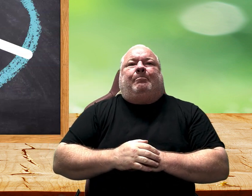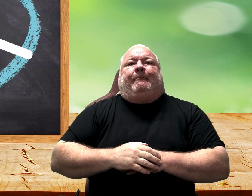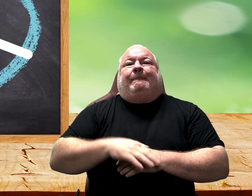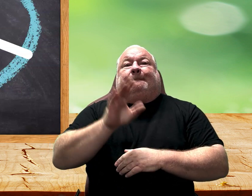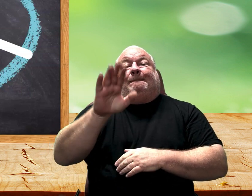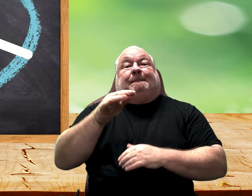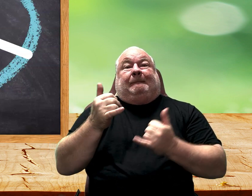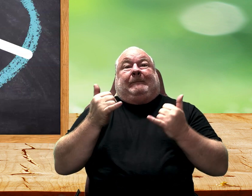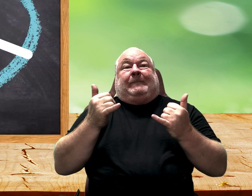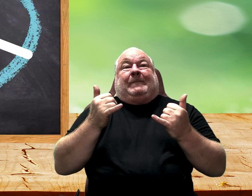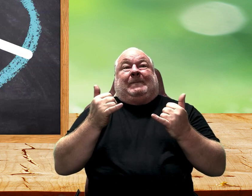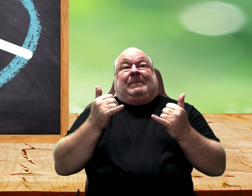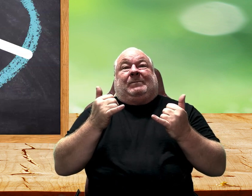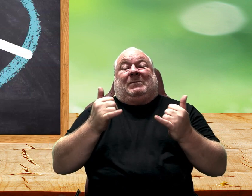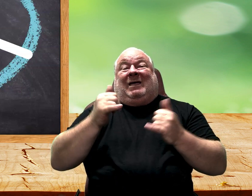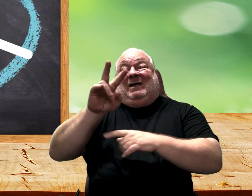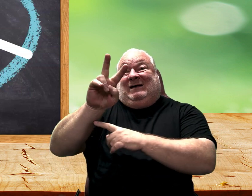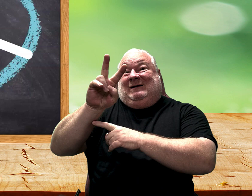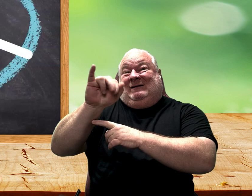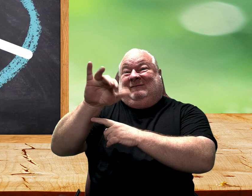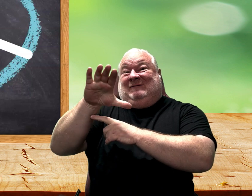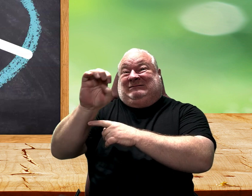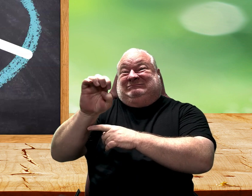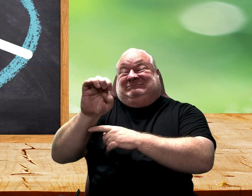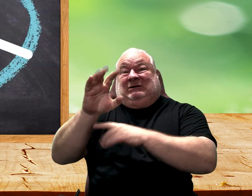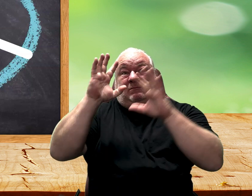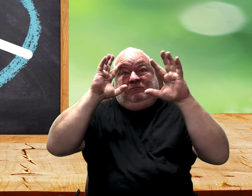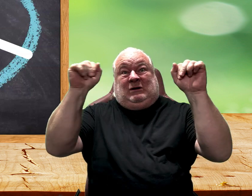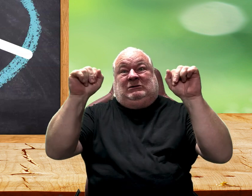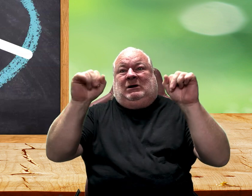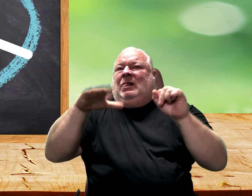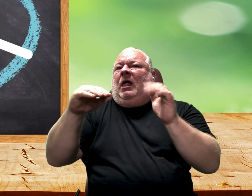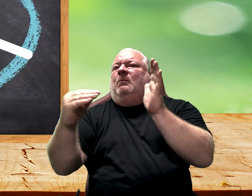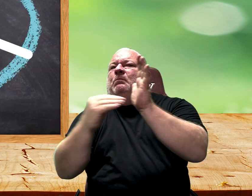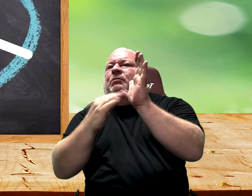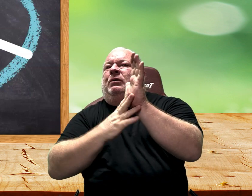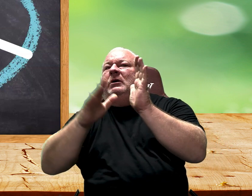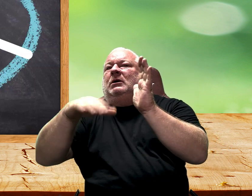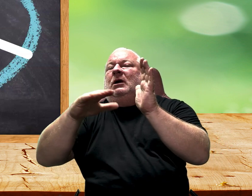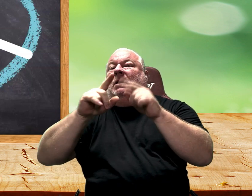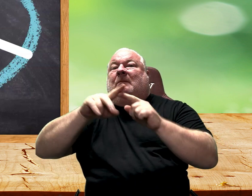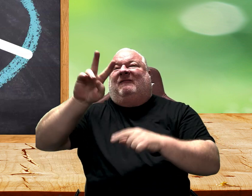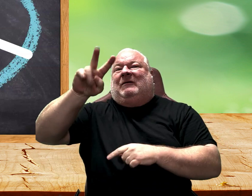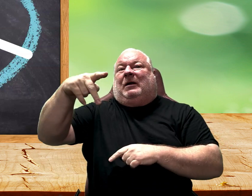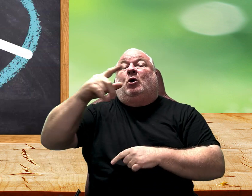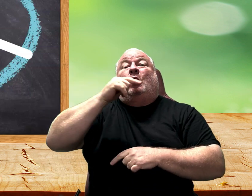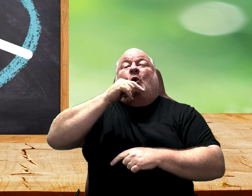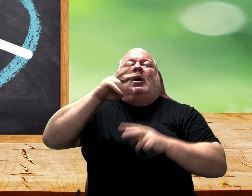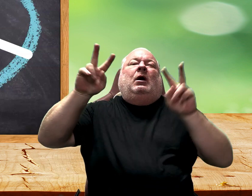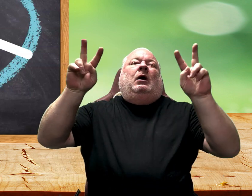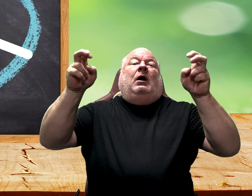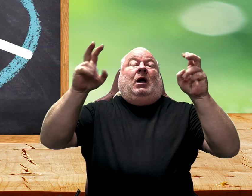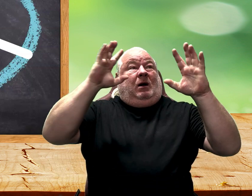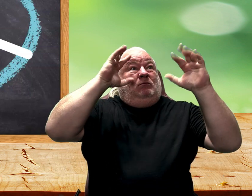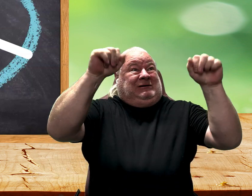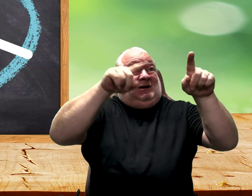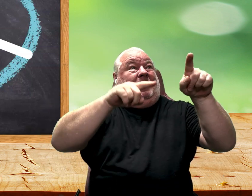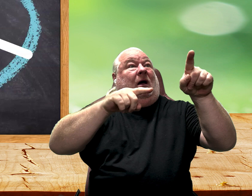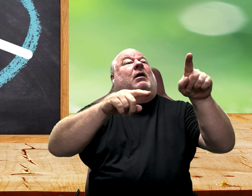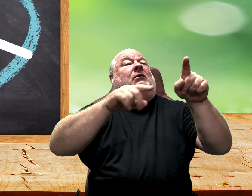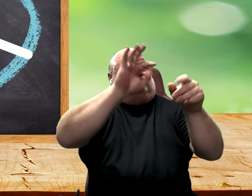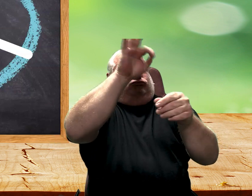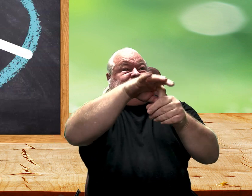We do not have a position for vice president on the election ballot, but whoever comes in second as